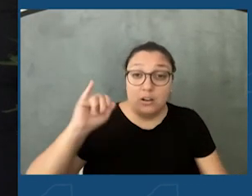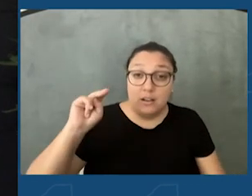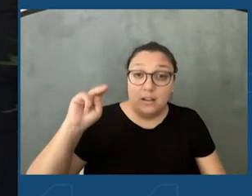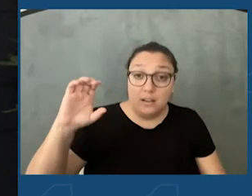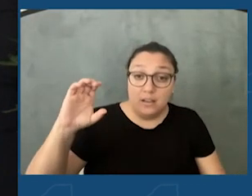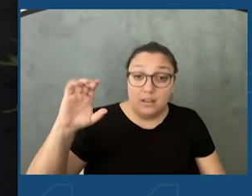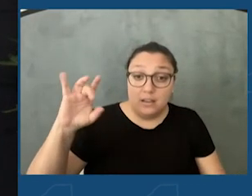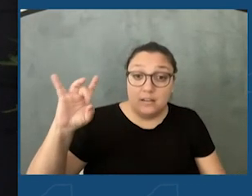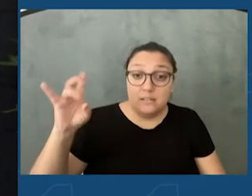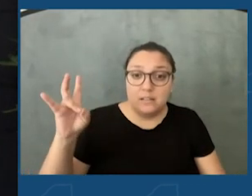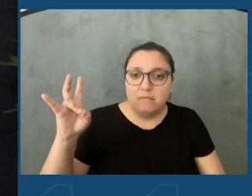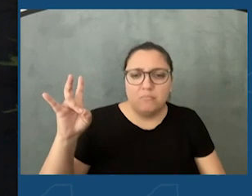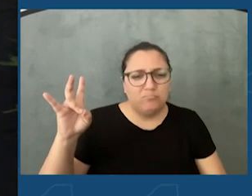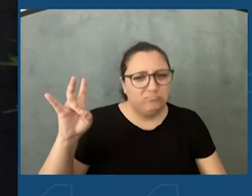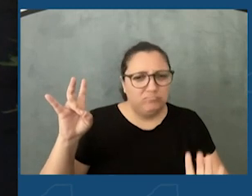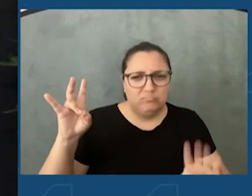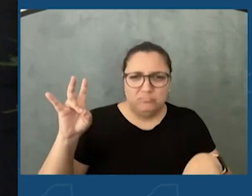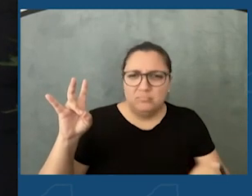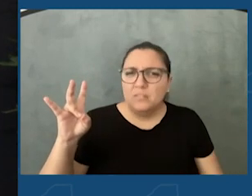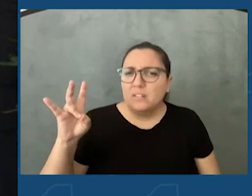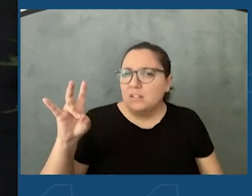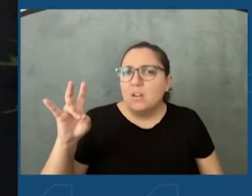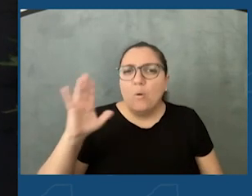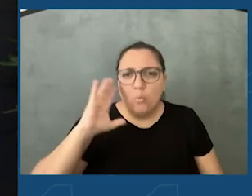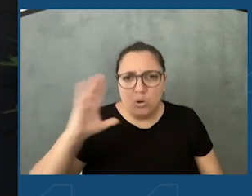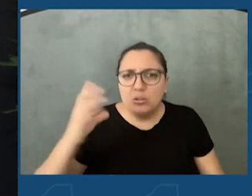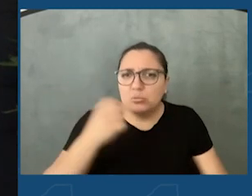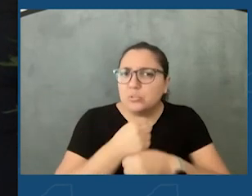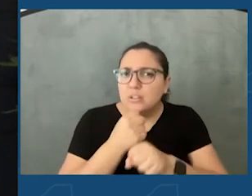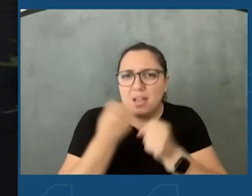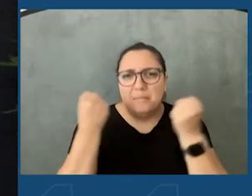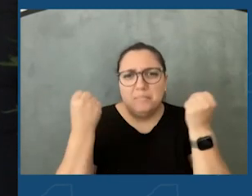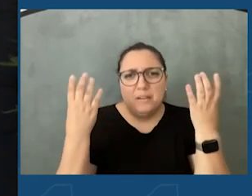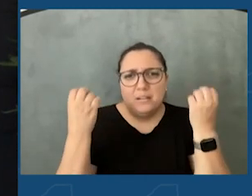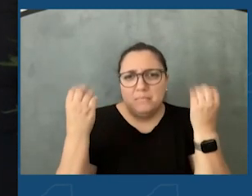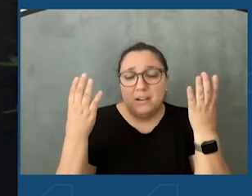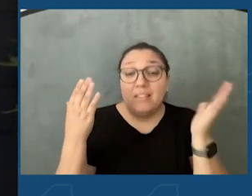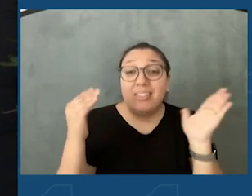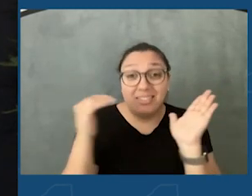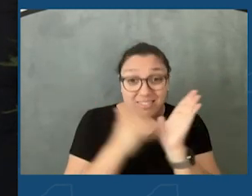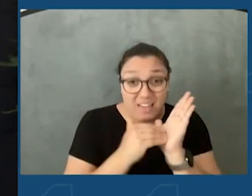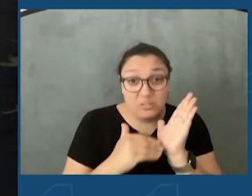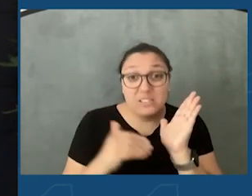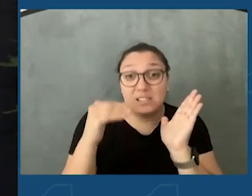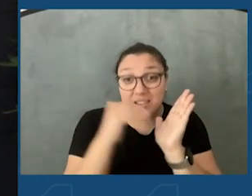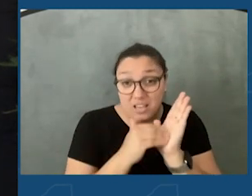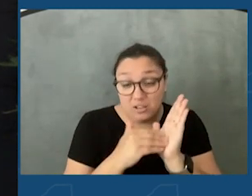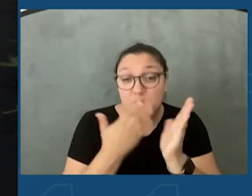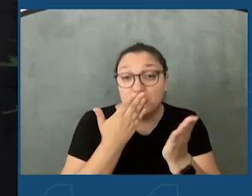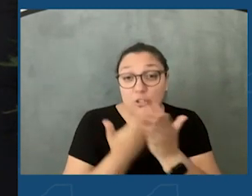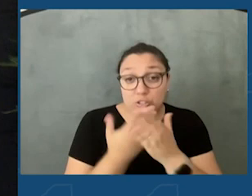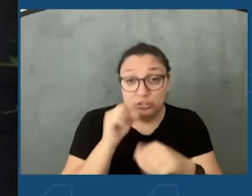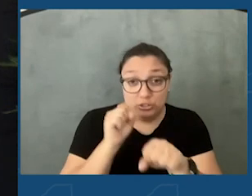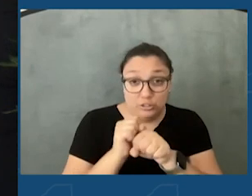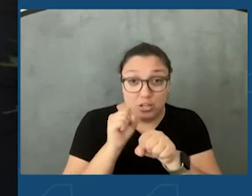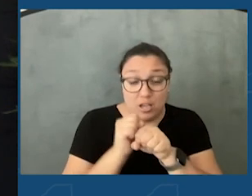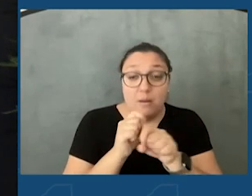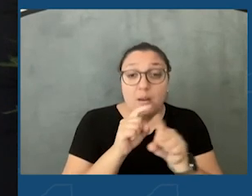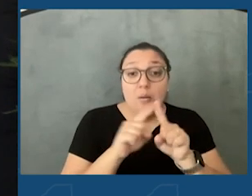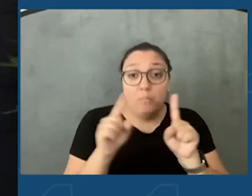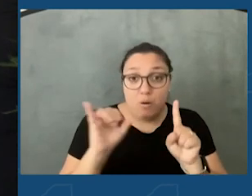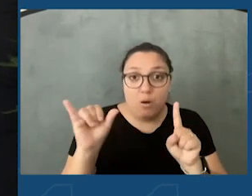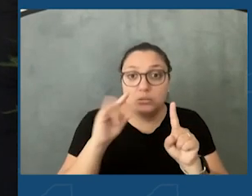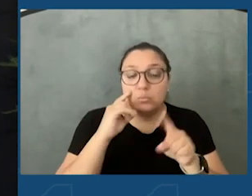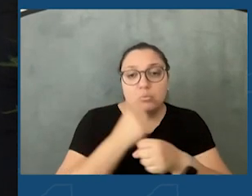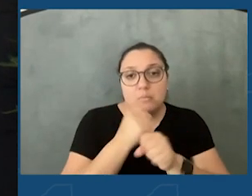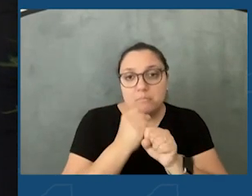his guidance will not only create thousands, and I'm going to say thousands of good jobs, but will also help shape a brighter future